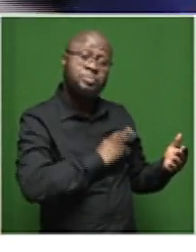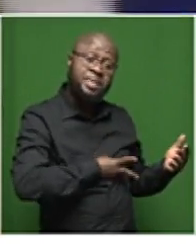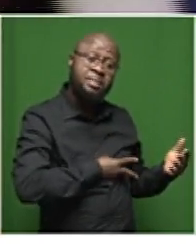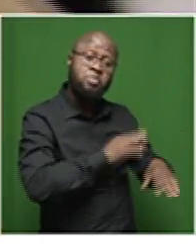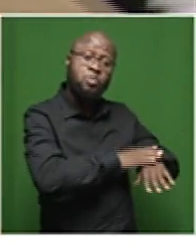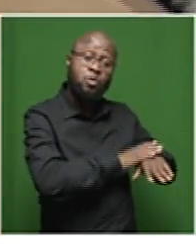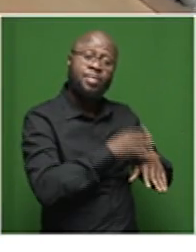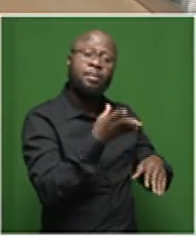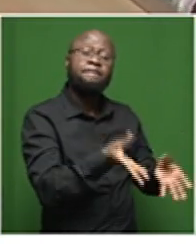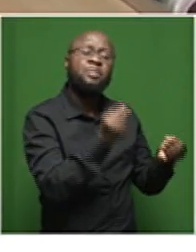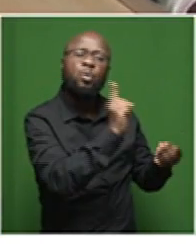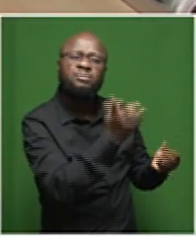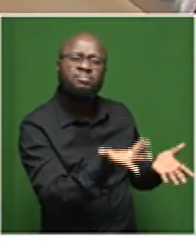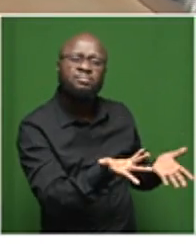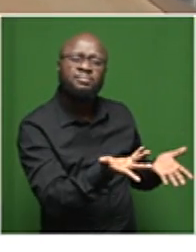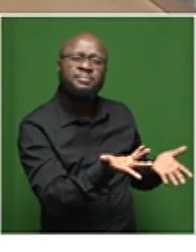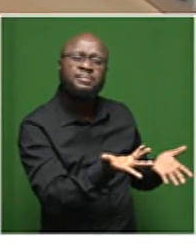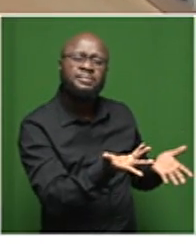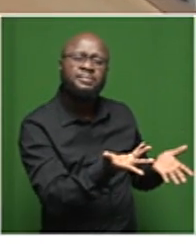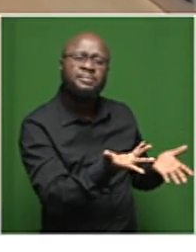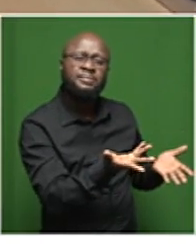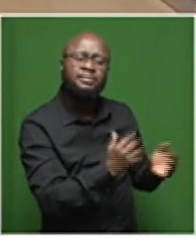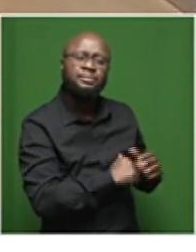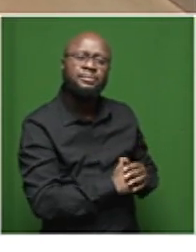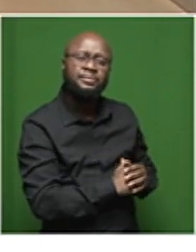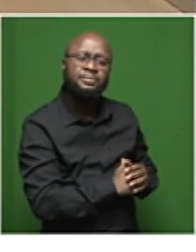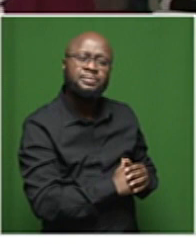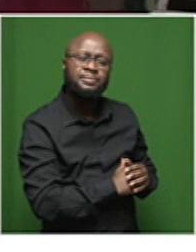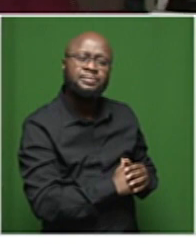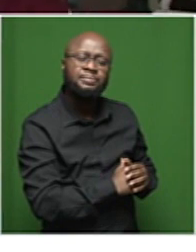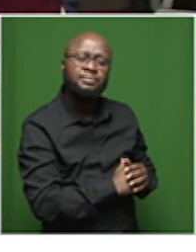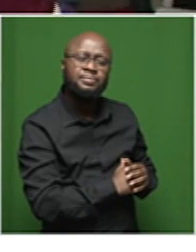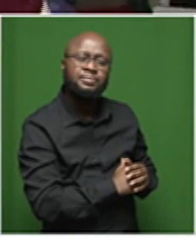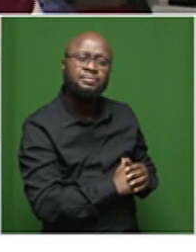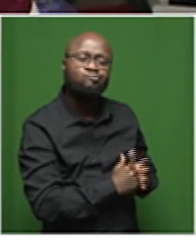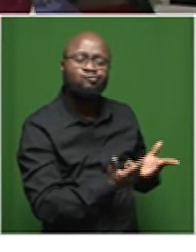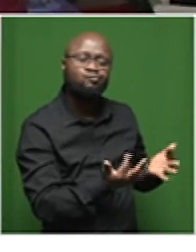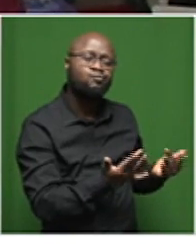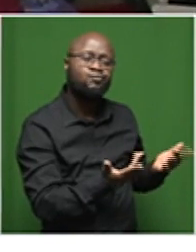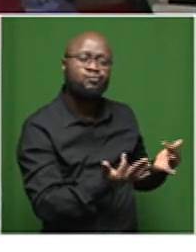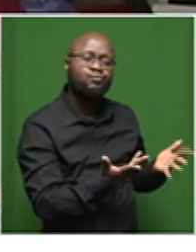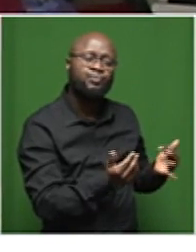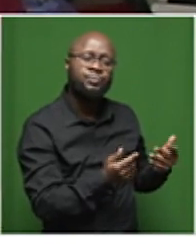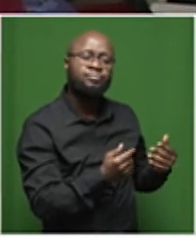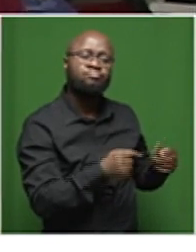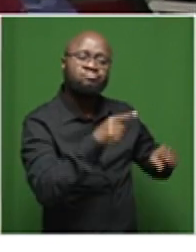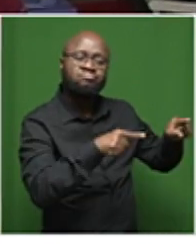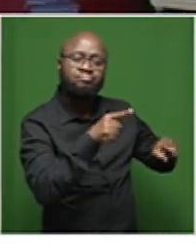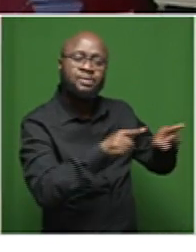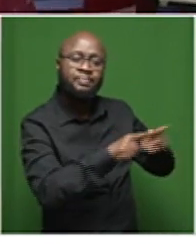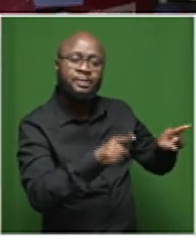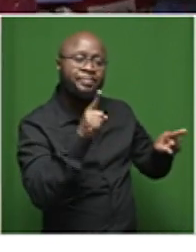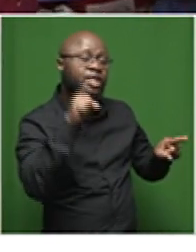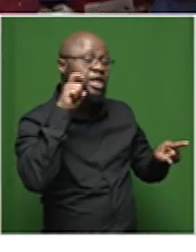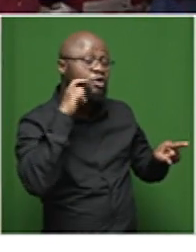see daily at the cardio unit. We're seeing patients from 40 years of